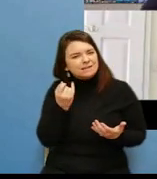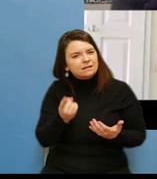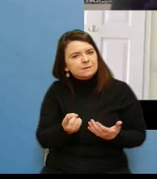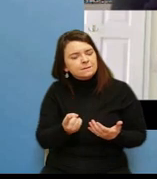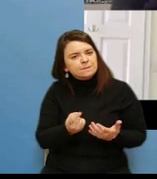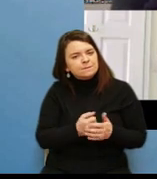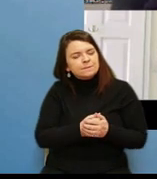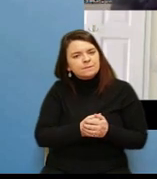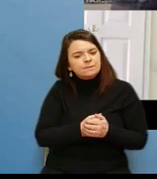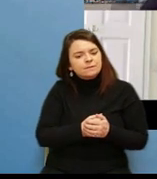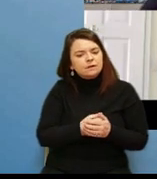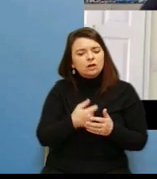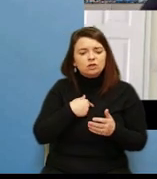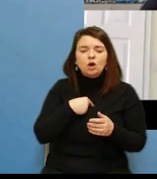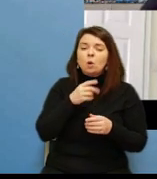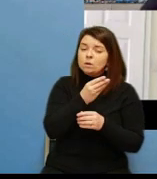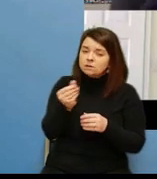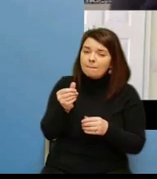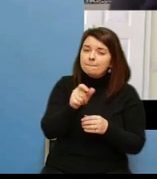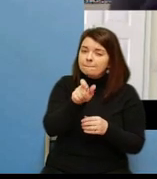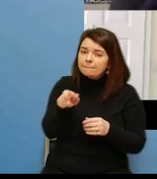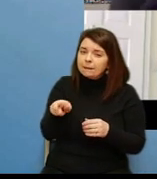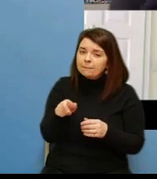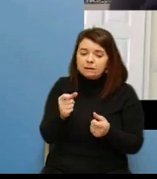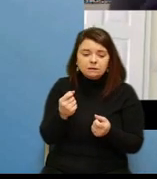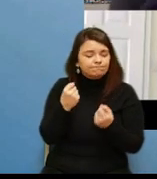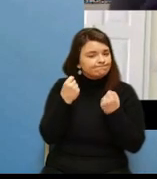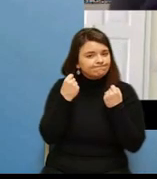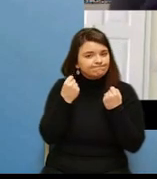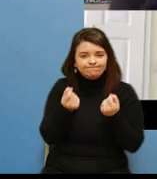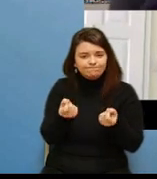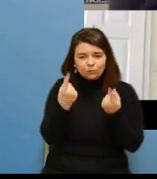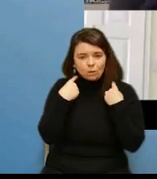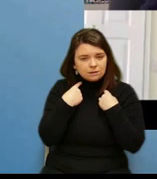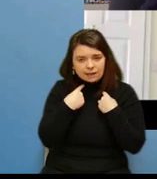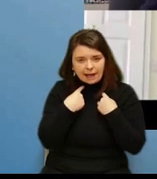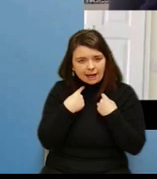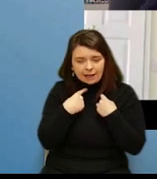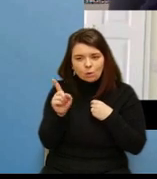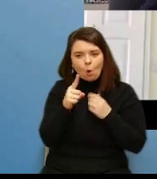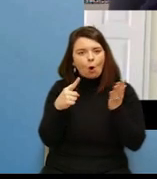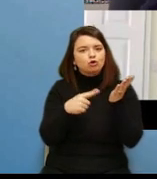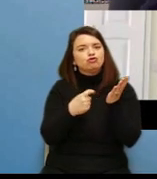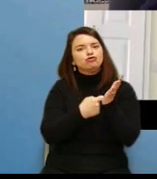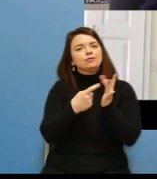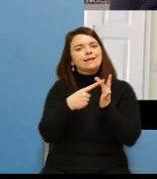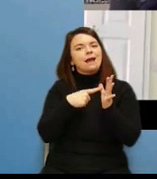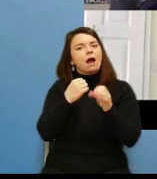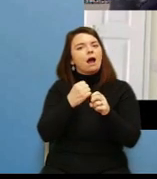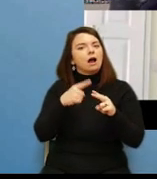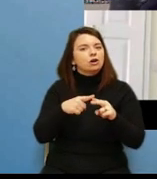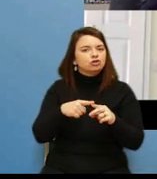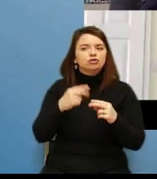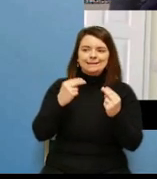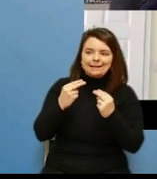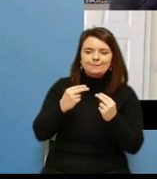along with those changes. So it boils down to they don't understand, some people do not understand what the whole idea of